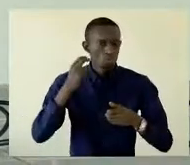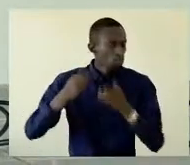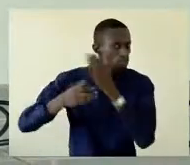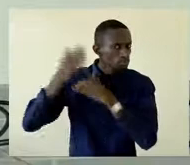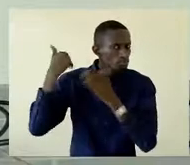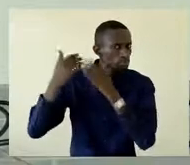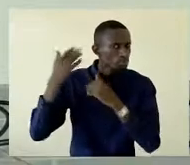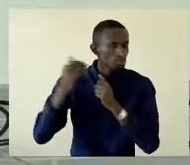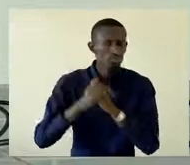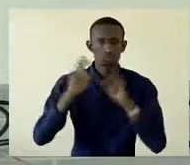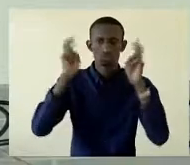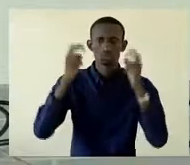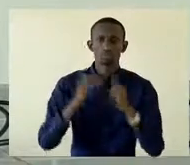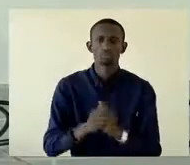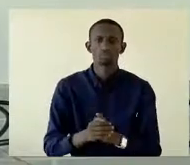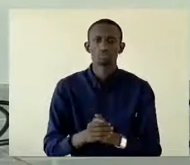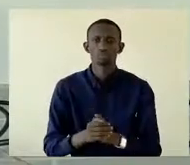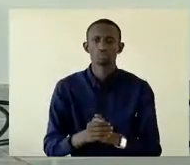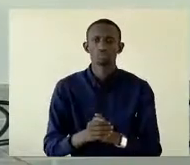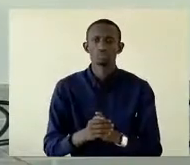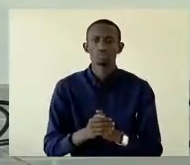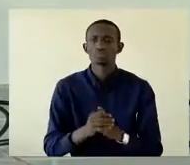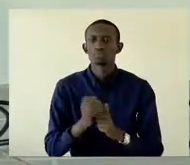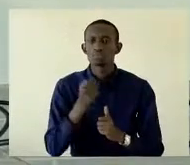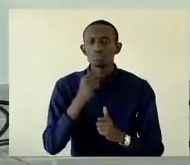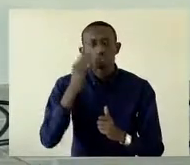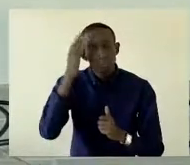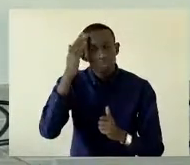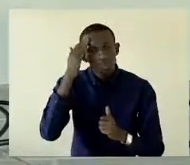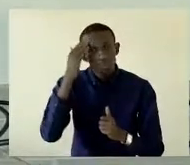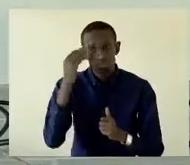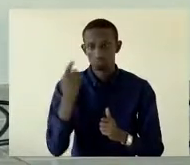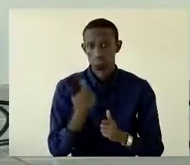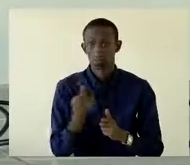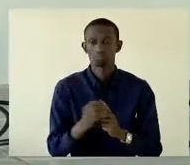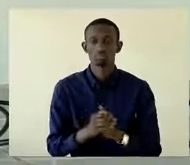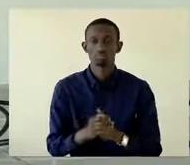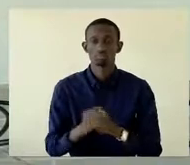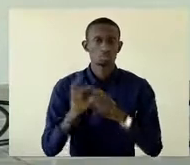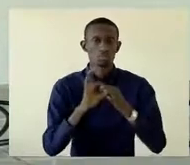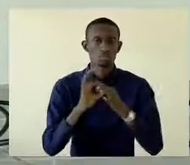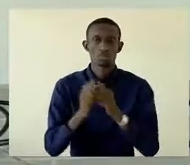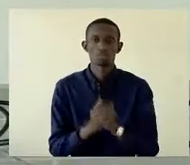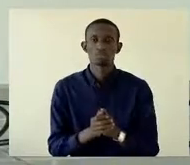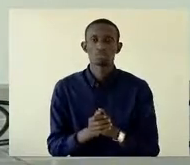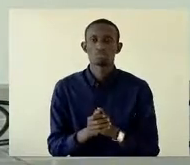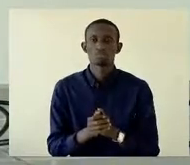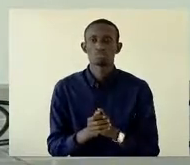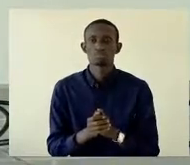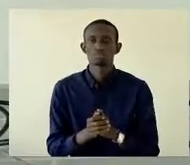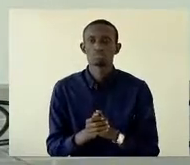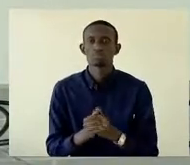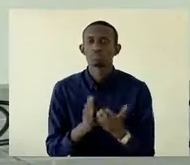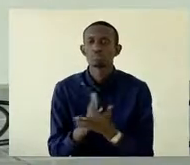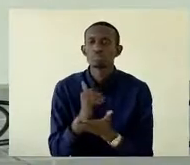unit. So you should be saying congratulations to yourselves because a bigger component